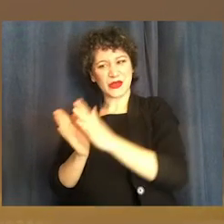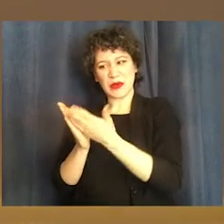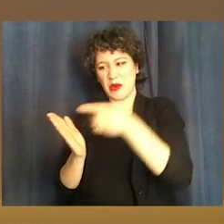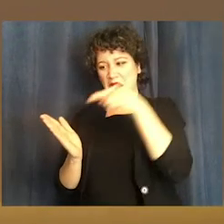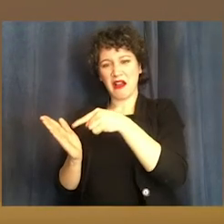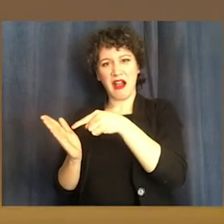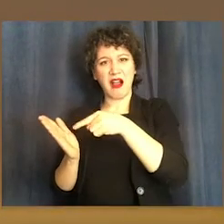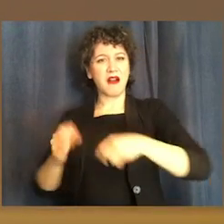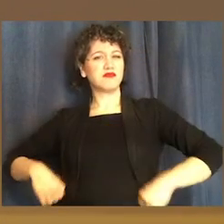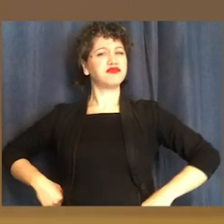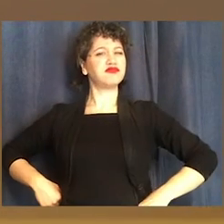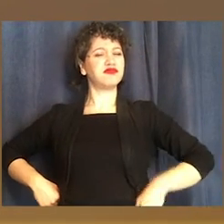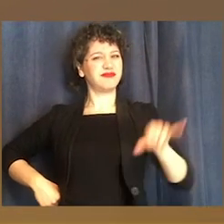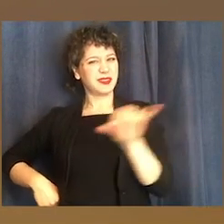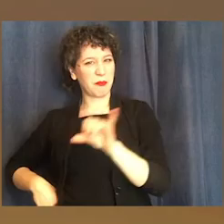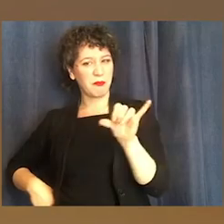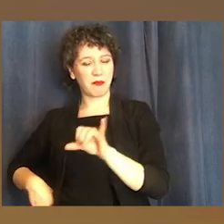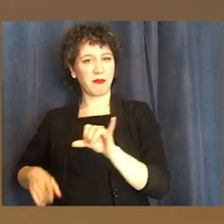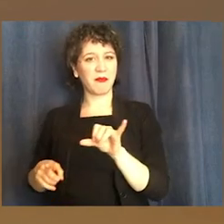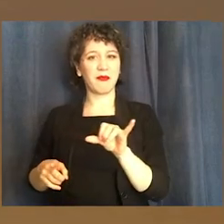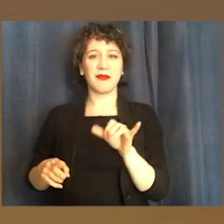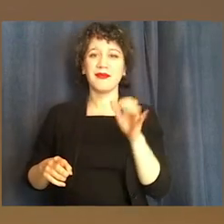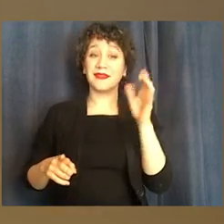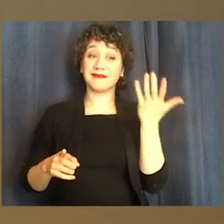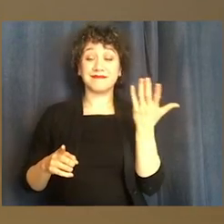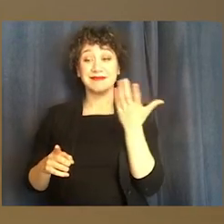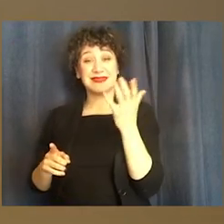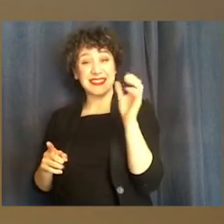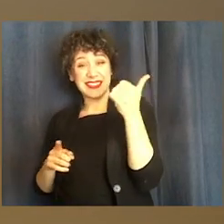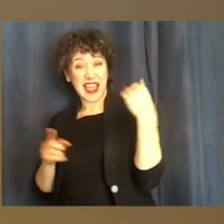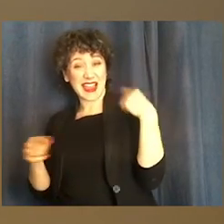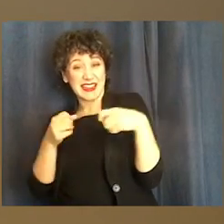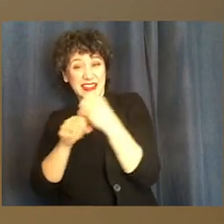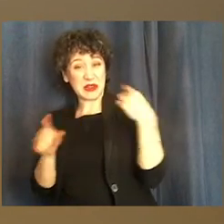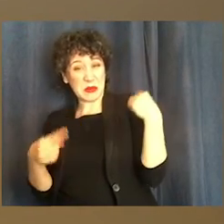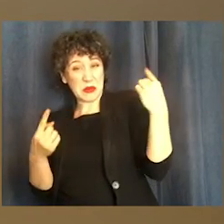decade, but the start of an age.